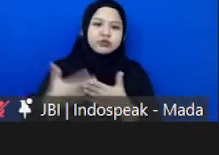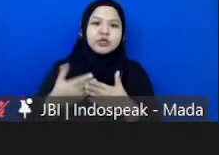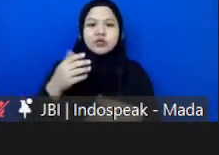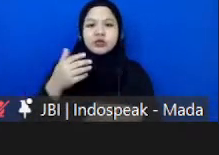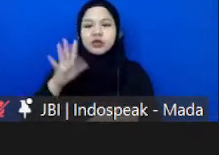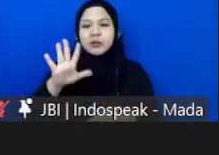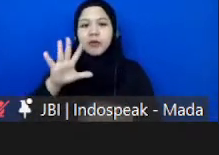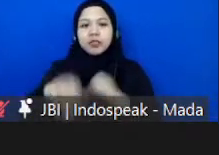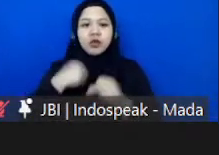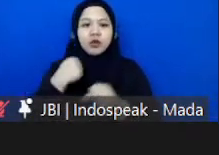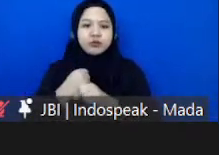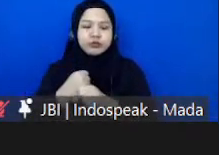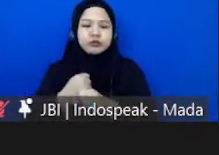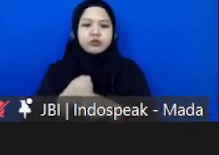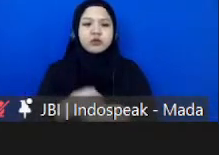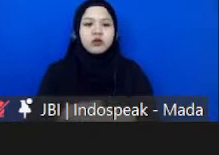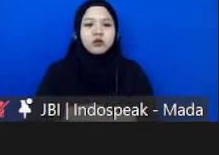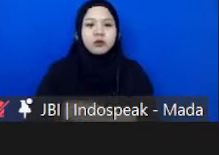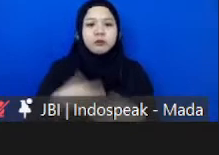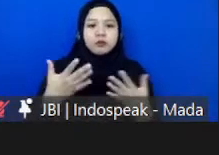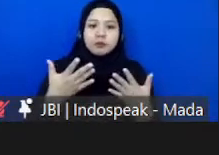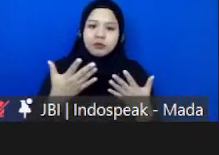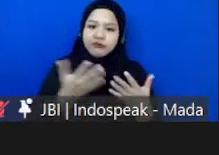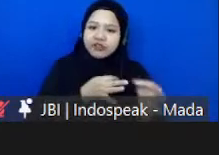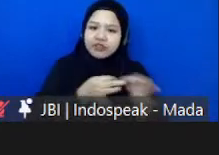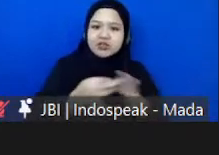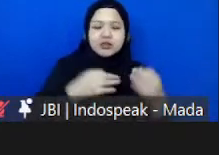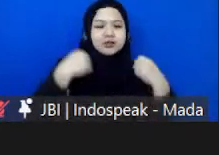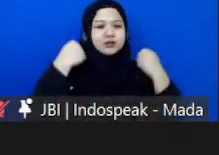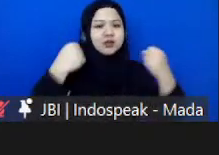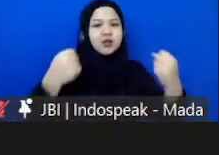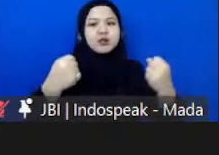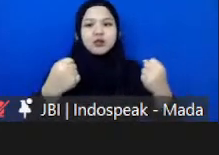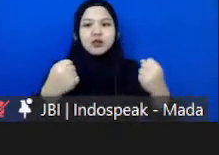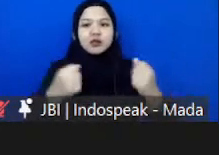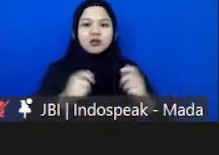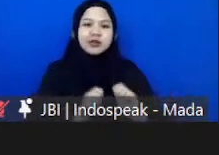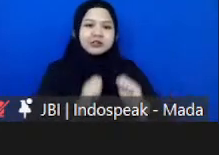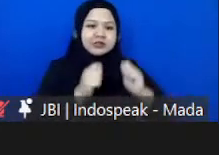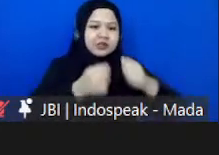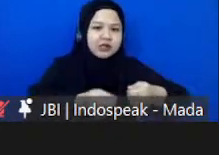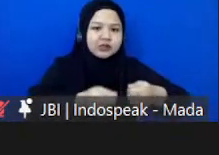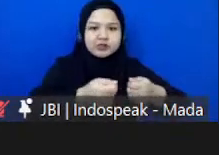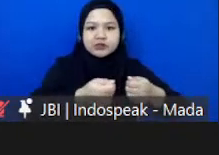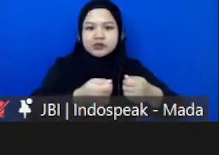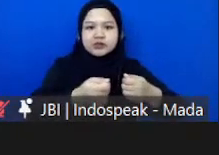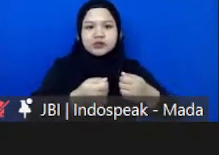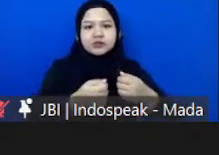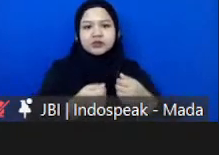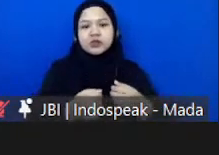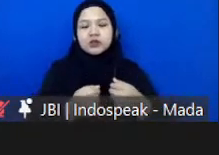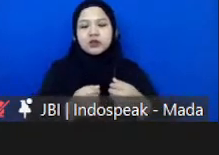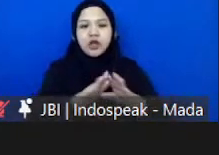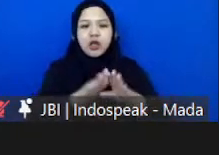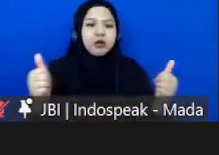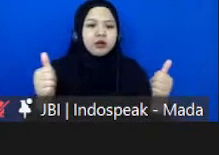come from the health facilities, death registration, and also from the civil death registration. But the last two actually